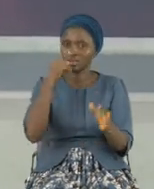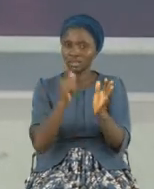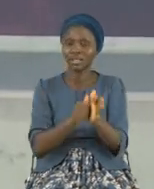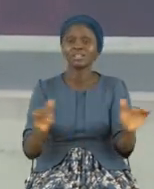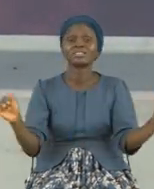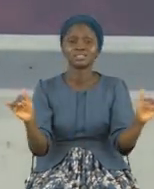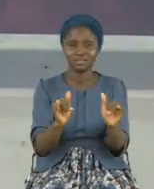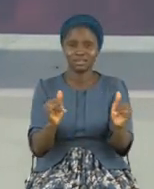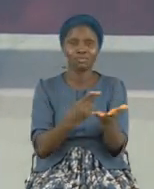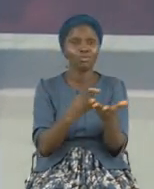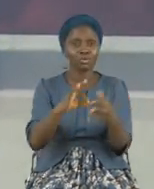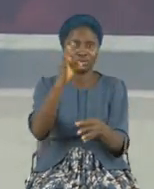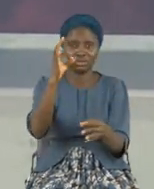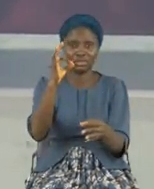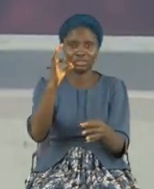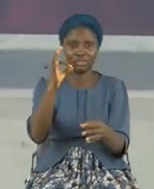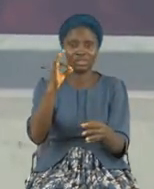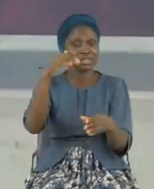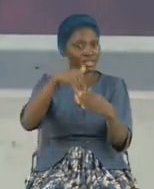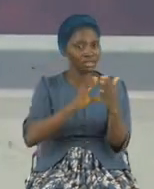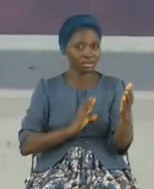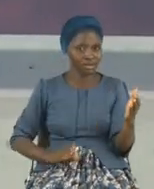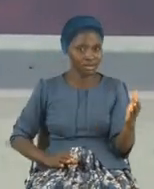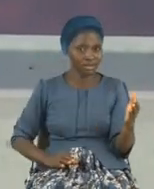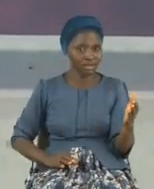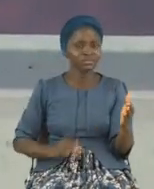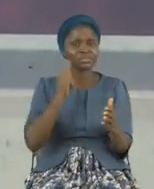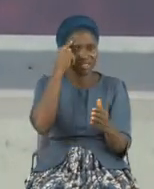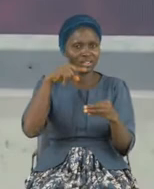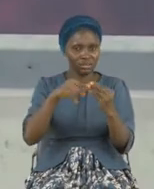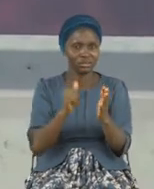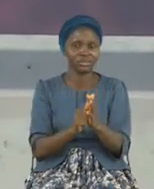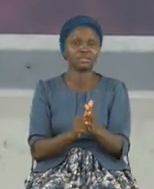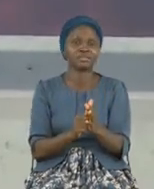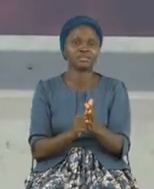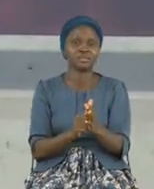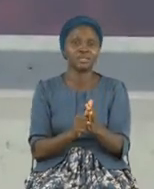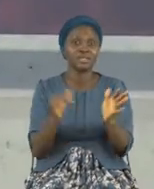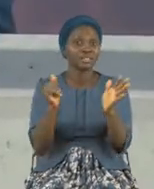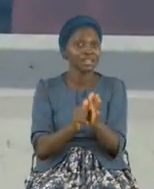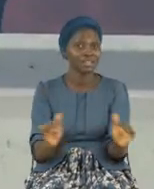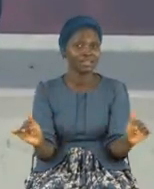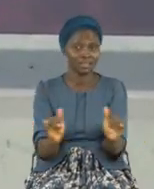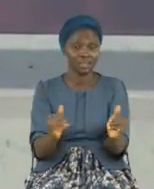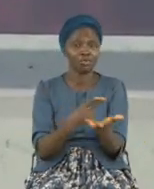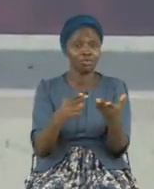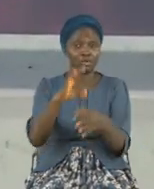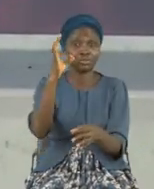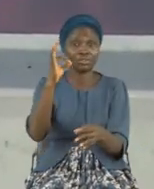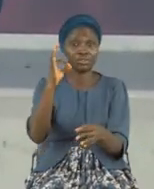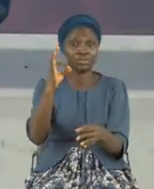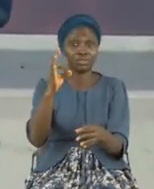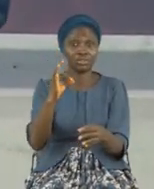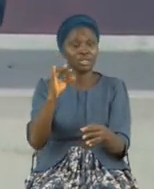Holy Ghost in Christ. Think about that. That same Holy Ghost he has given to